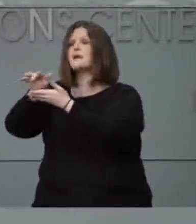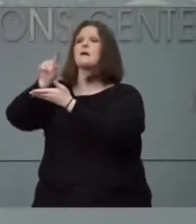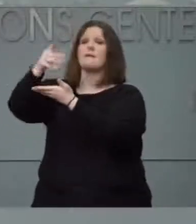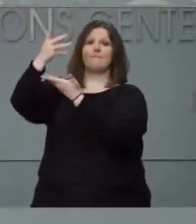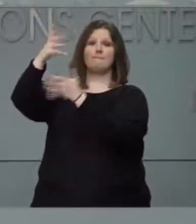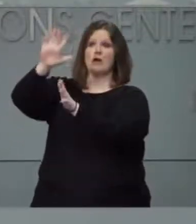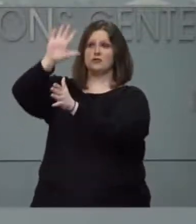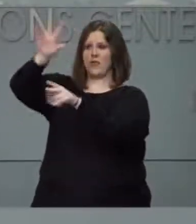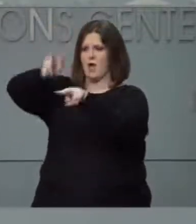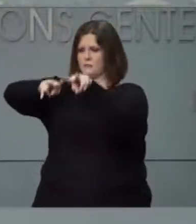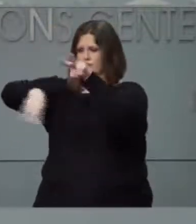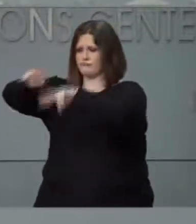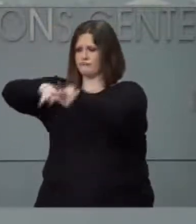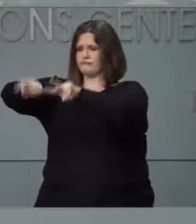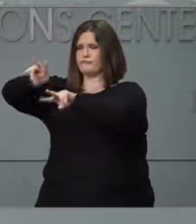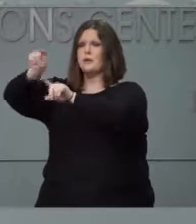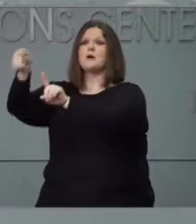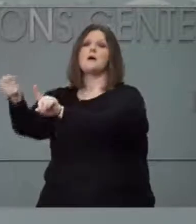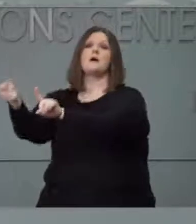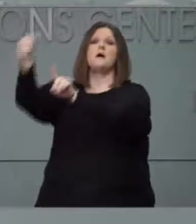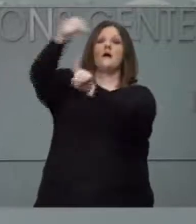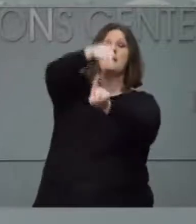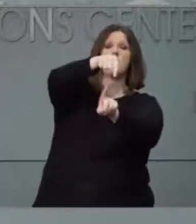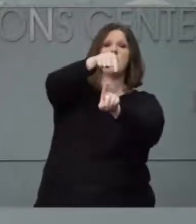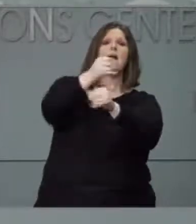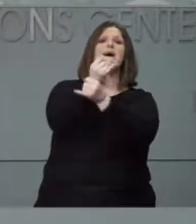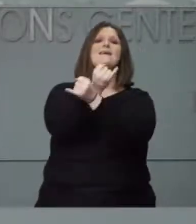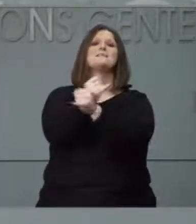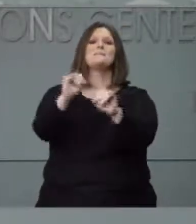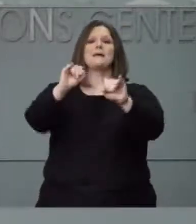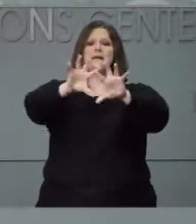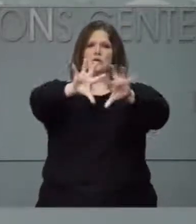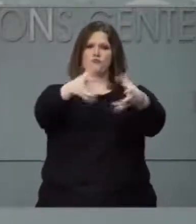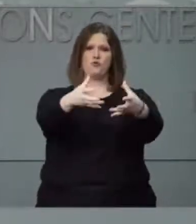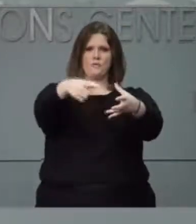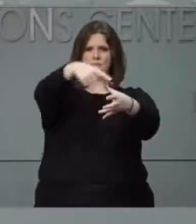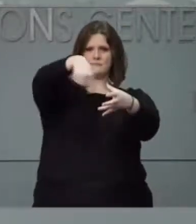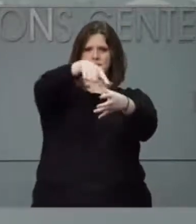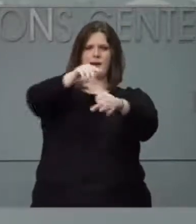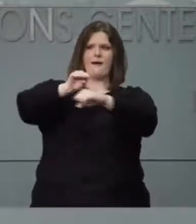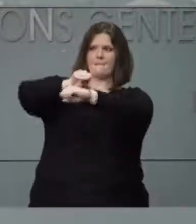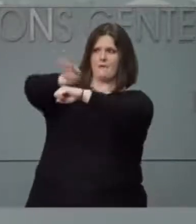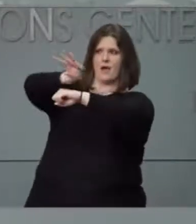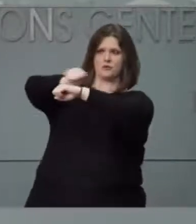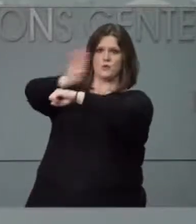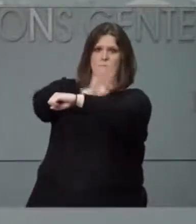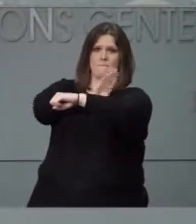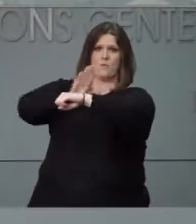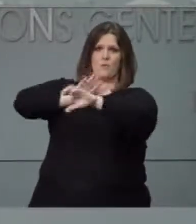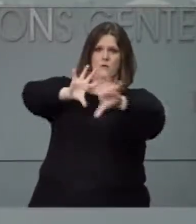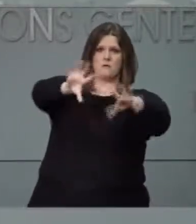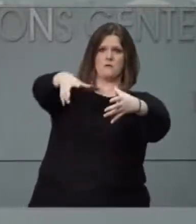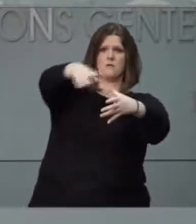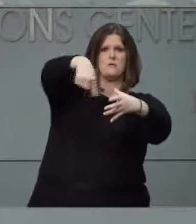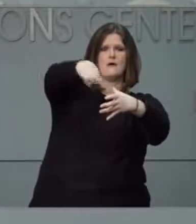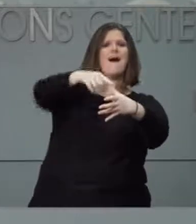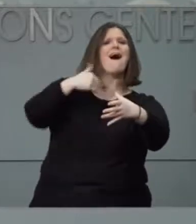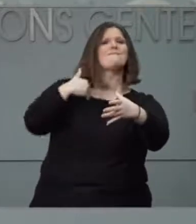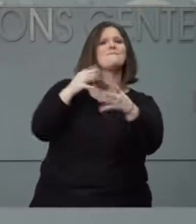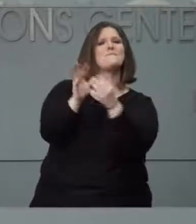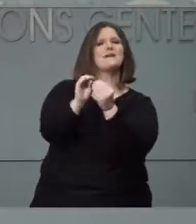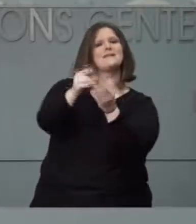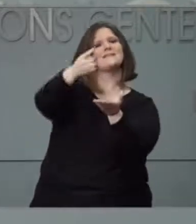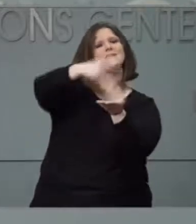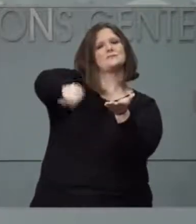for the FDA. That meeting is currently scheduled for the 10th of December, so next week. We believe that after